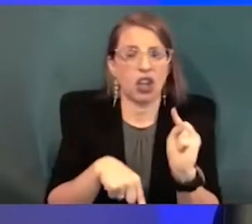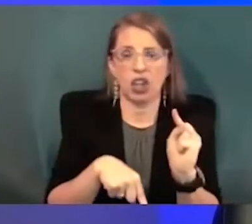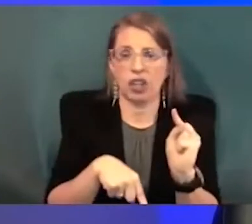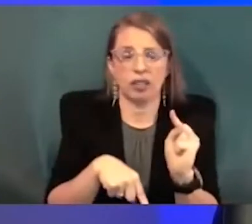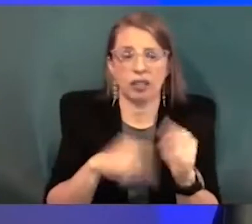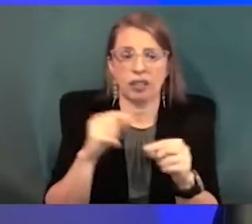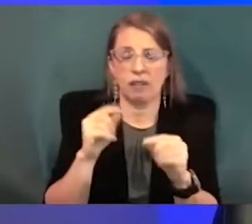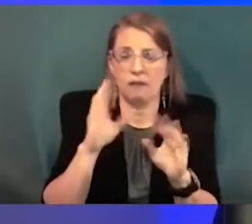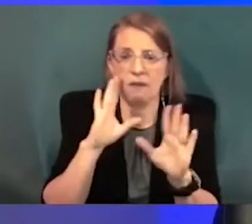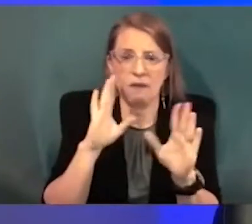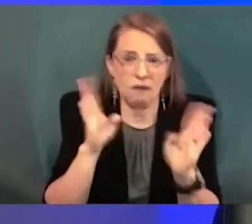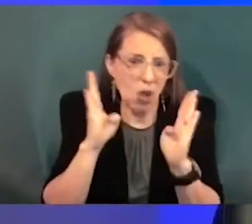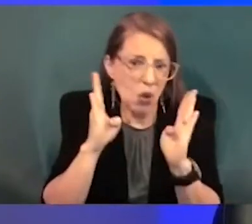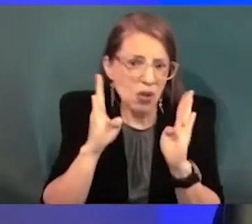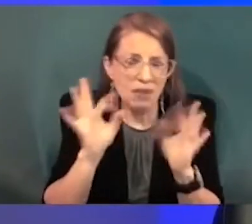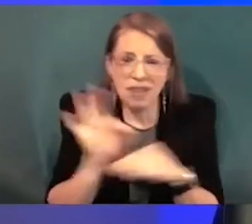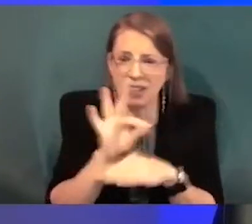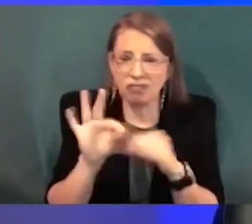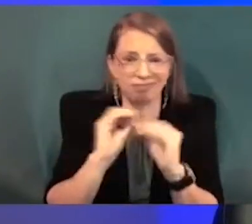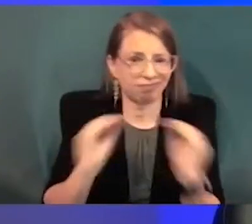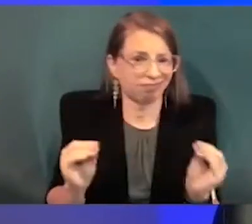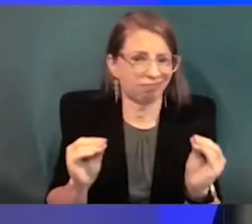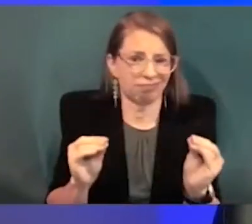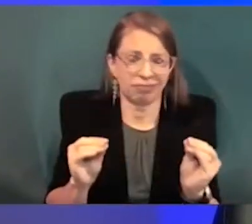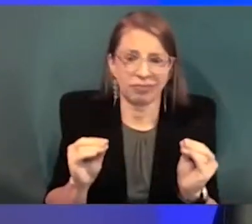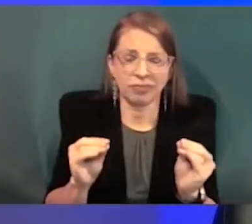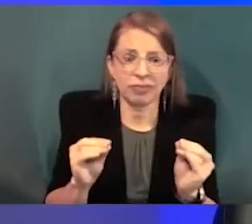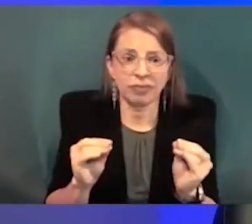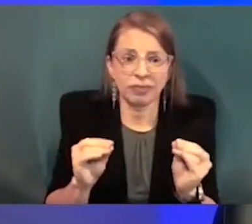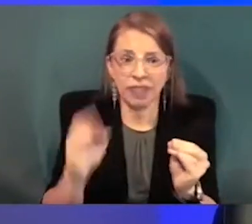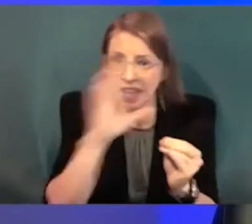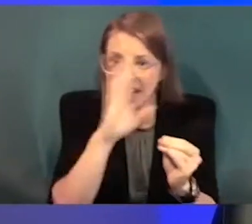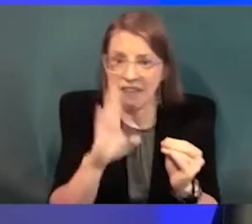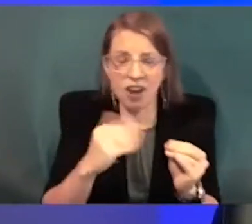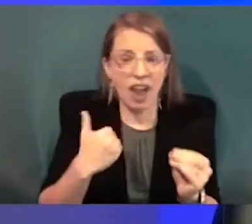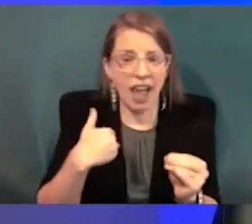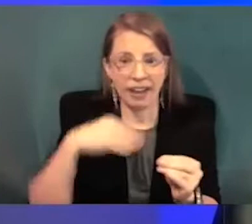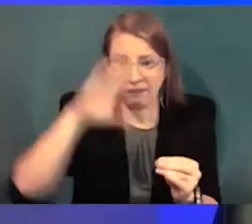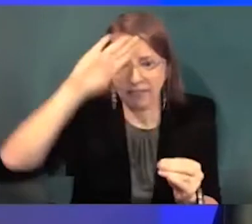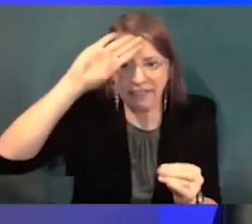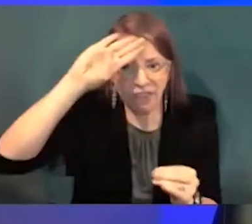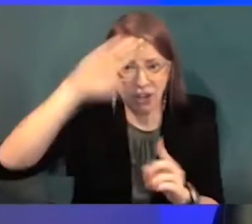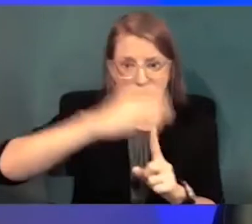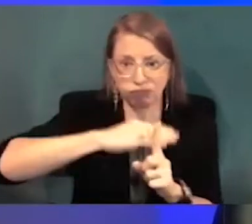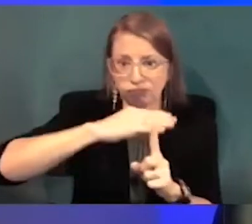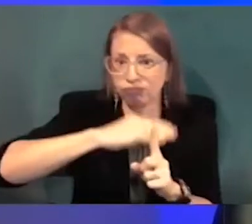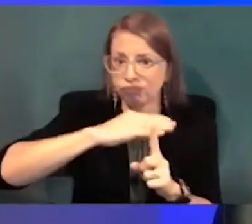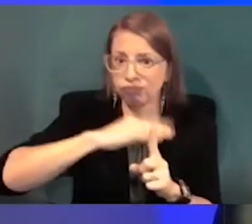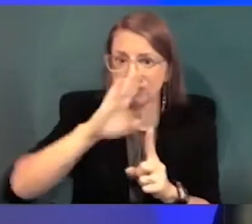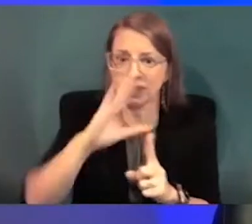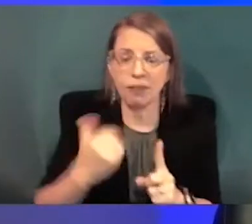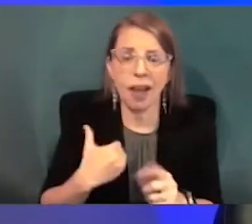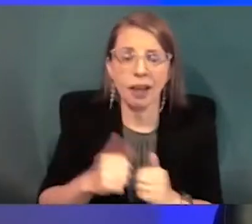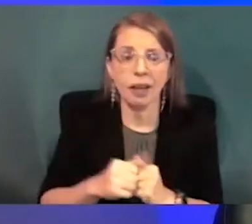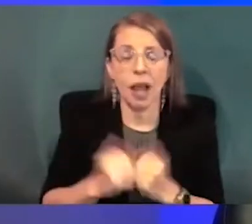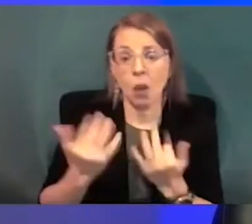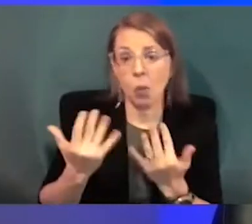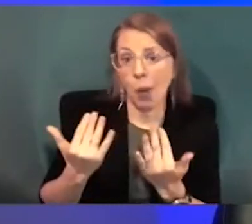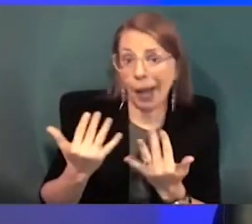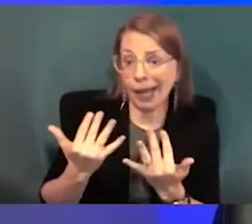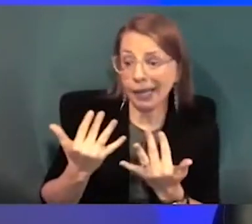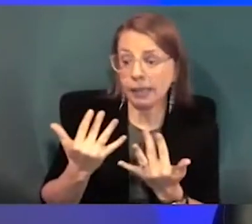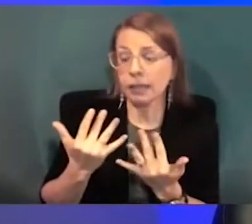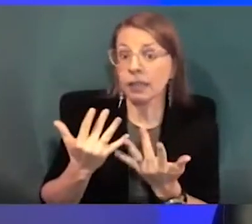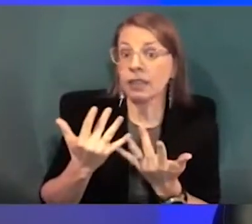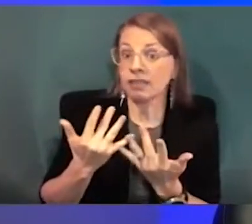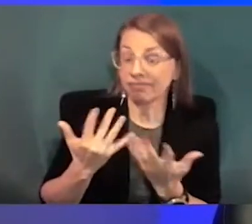focus or function. I never had a fever. That was the one thing that was, I waited to see if I would experience